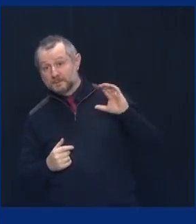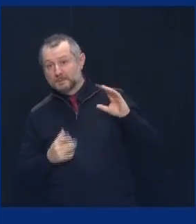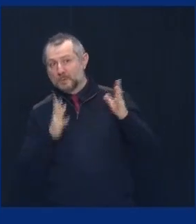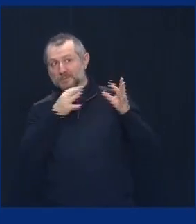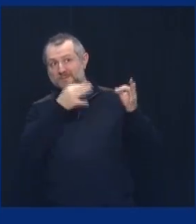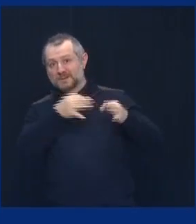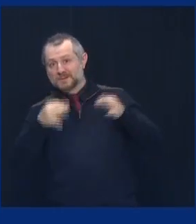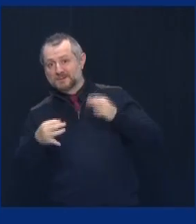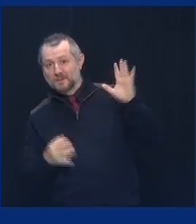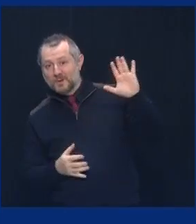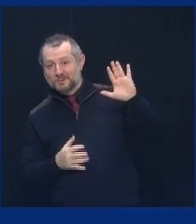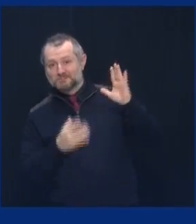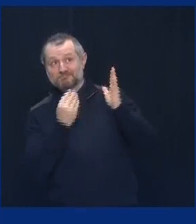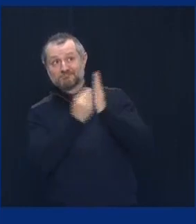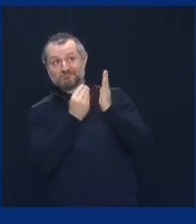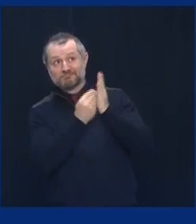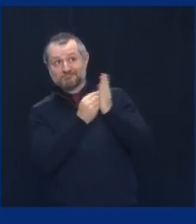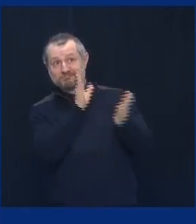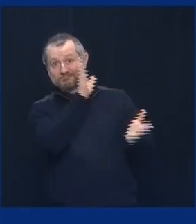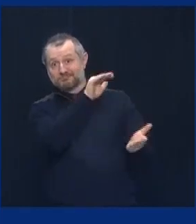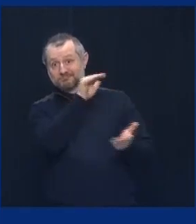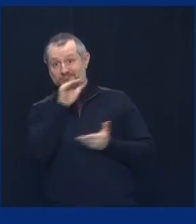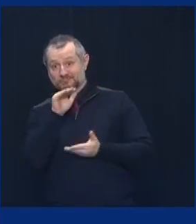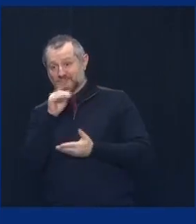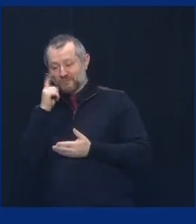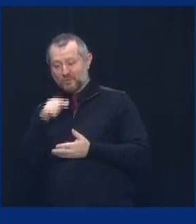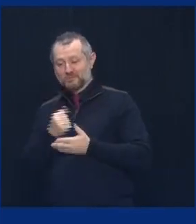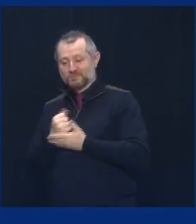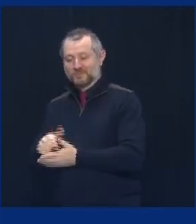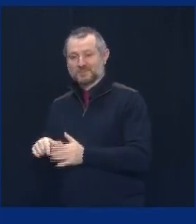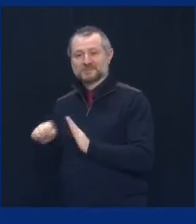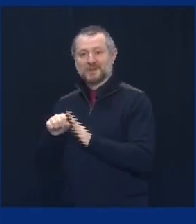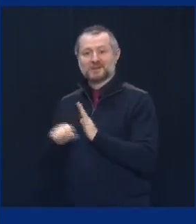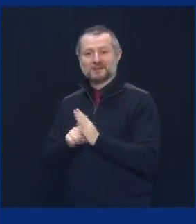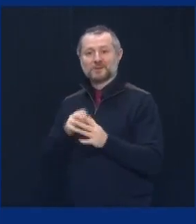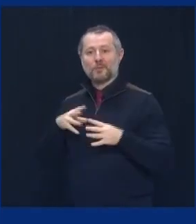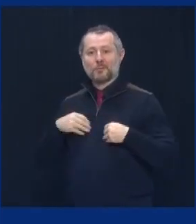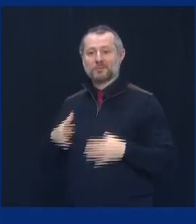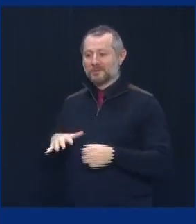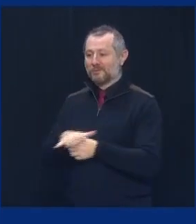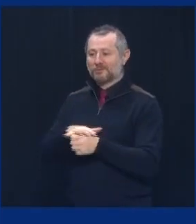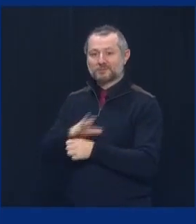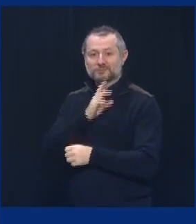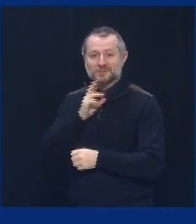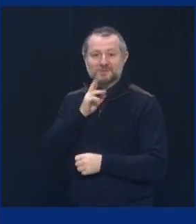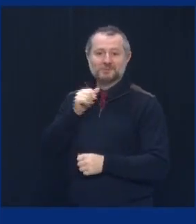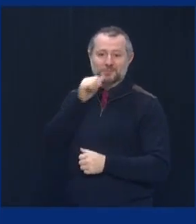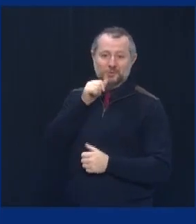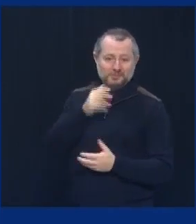decides the package of statewide relief that they're doing, state and local.